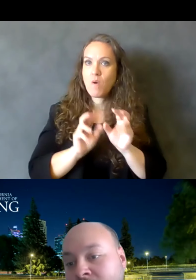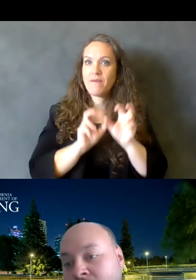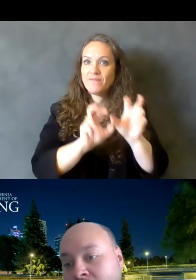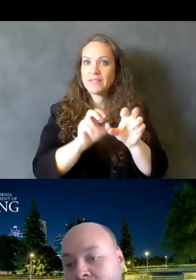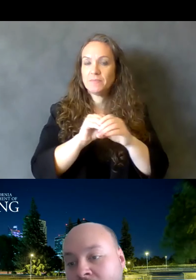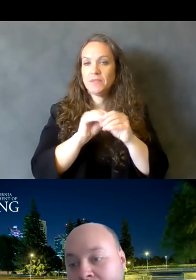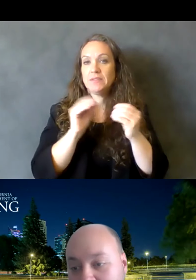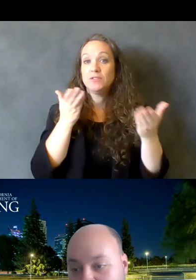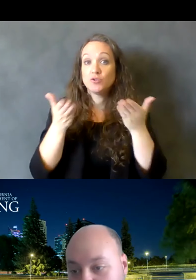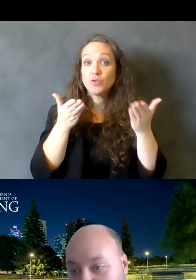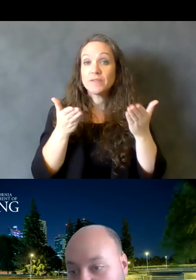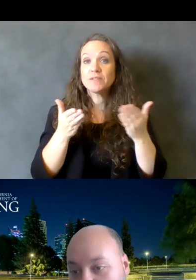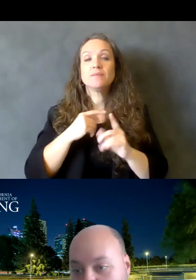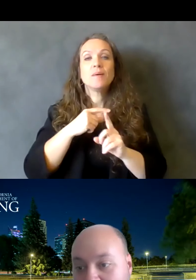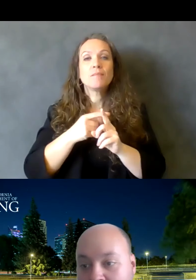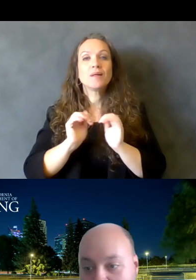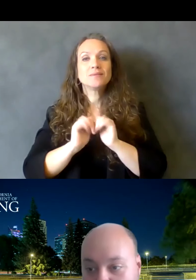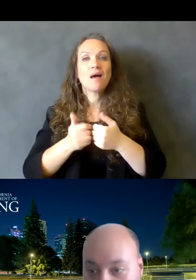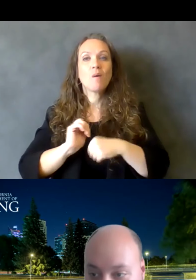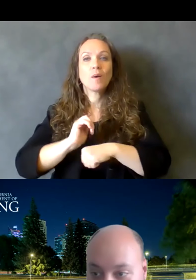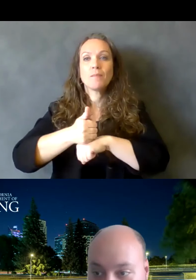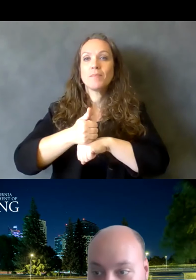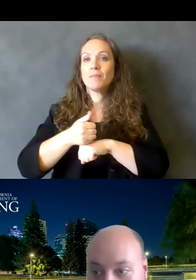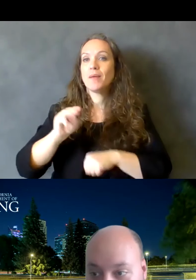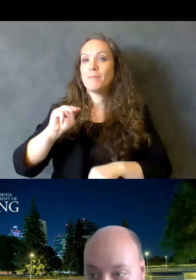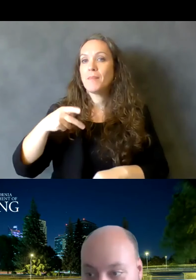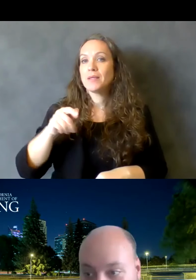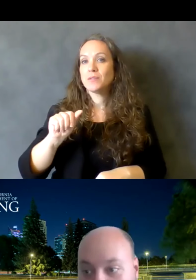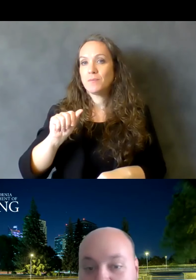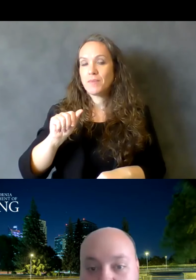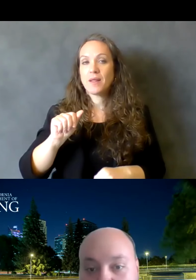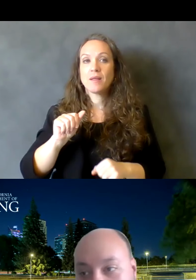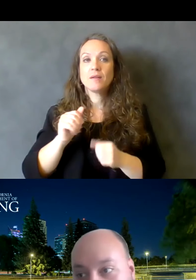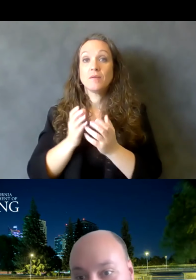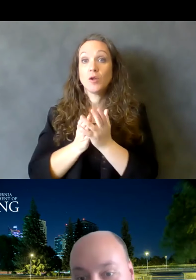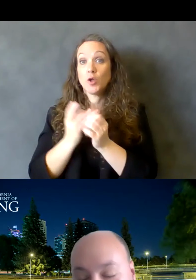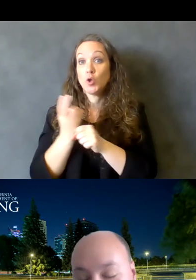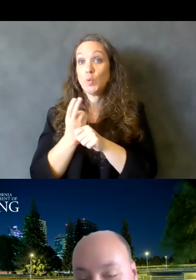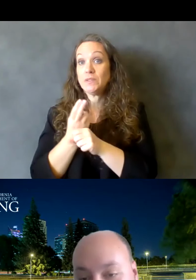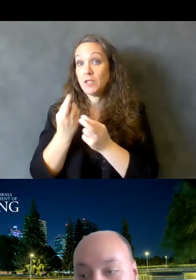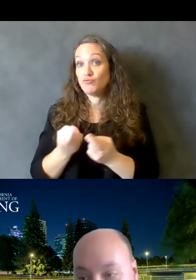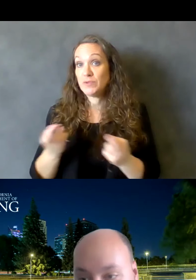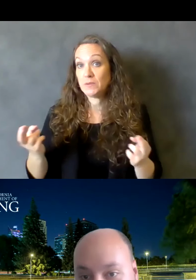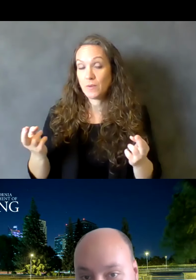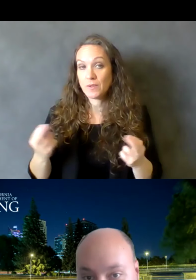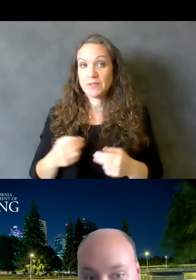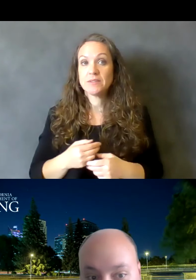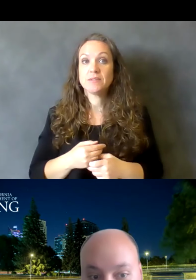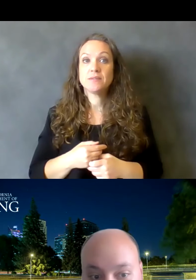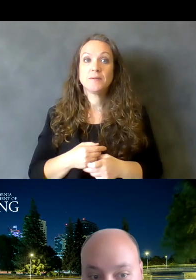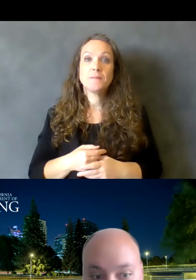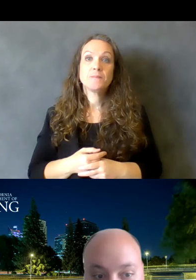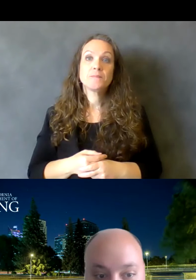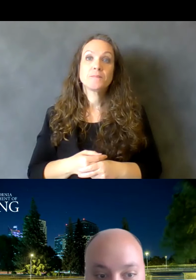as in the implementation of master plan via resources, as well as some MPA